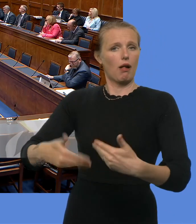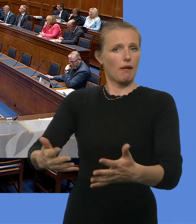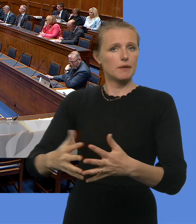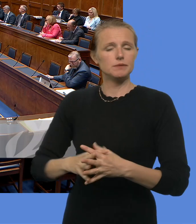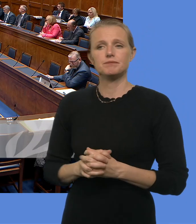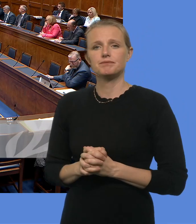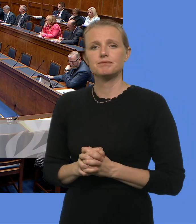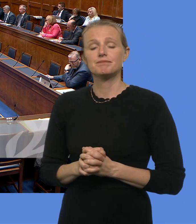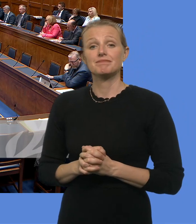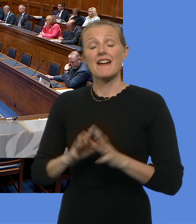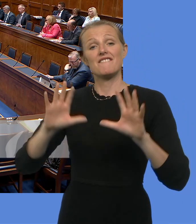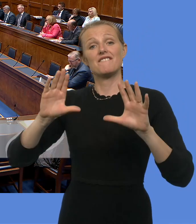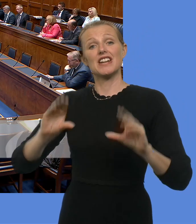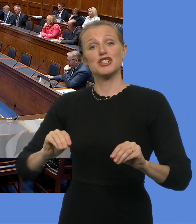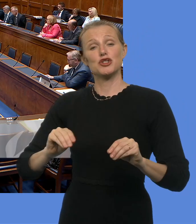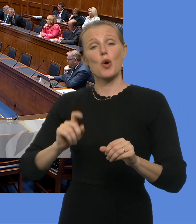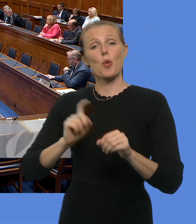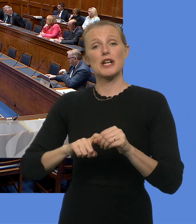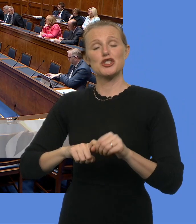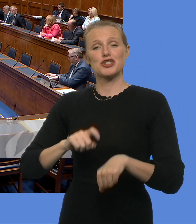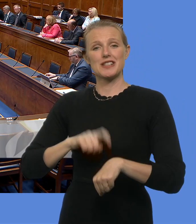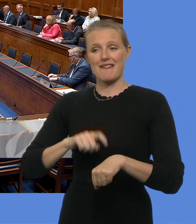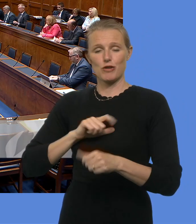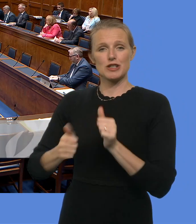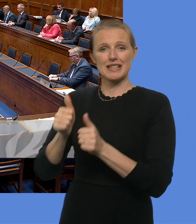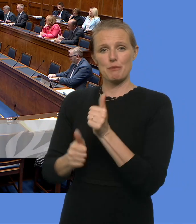That brings to a conclusion the time for questions